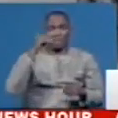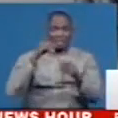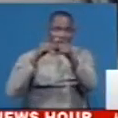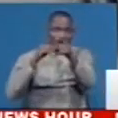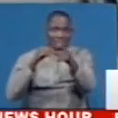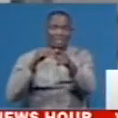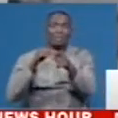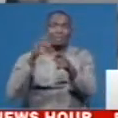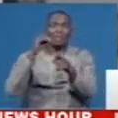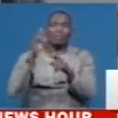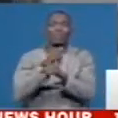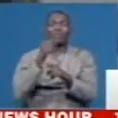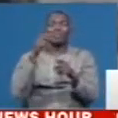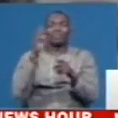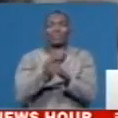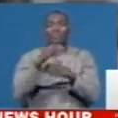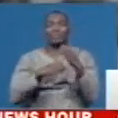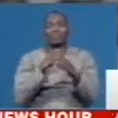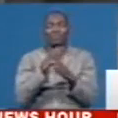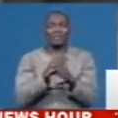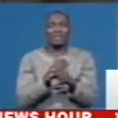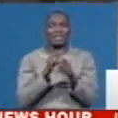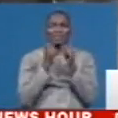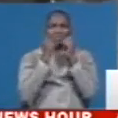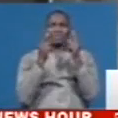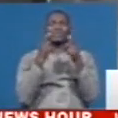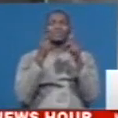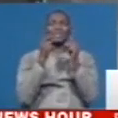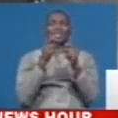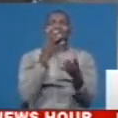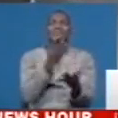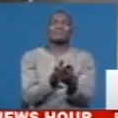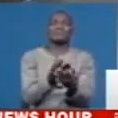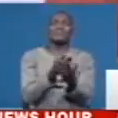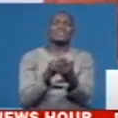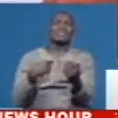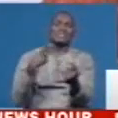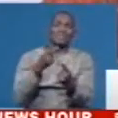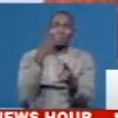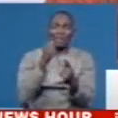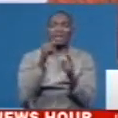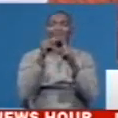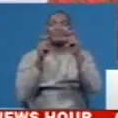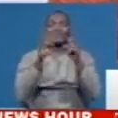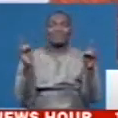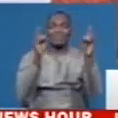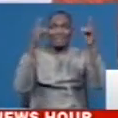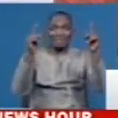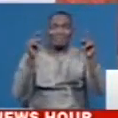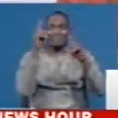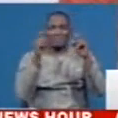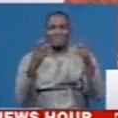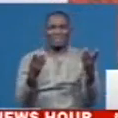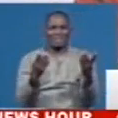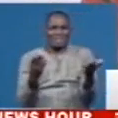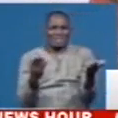Mahmoud Abu Zeid, also known as Shawkhan, is in jail for, as it were, taking photos, is a signal